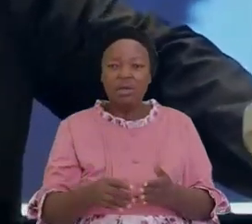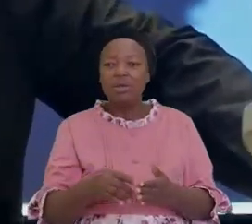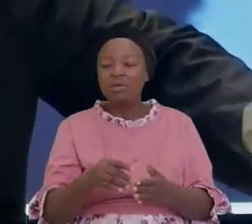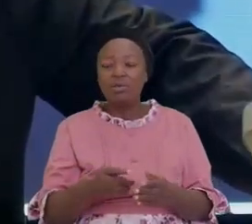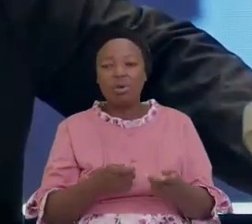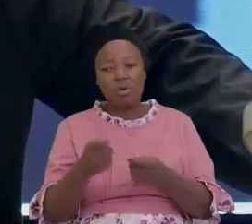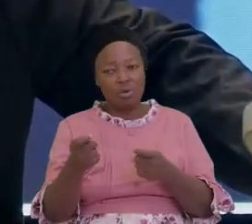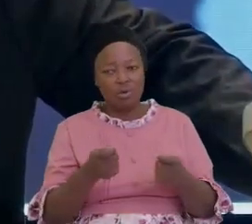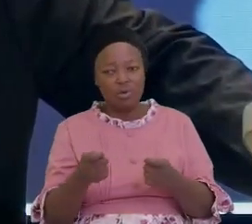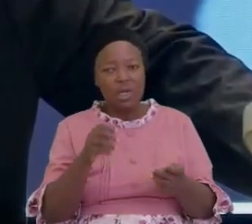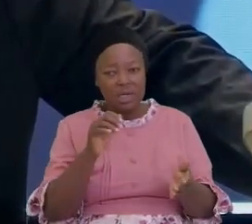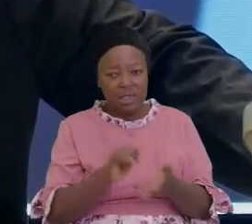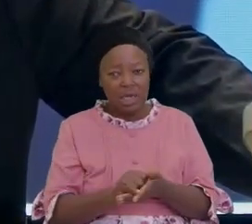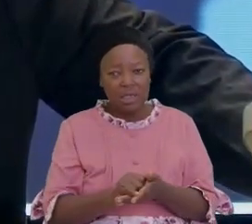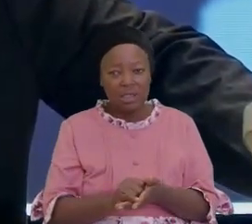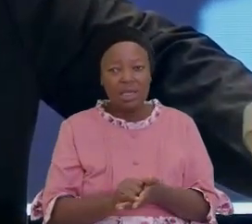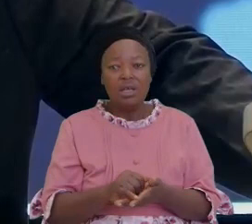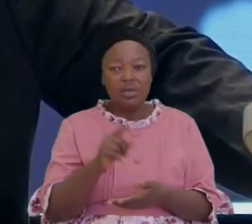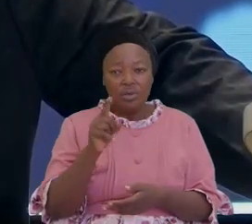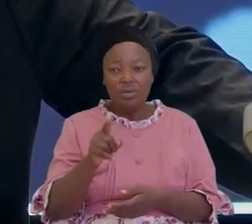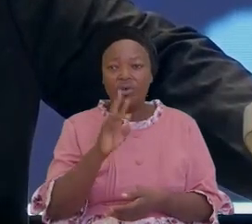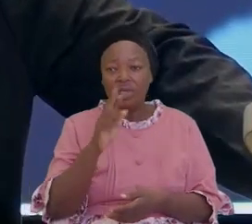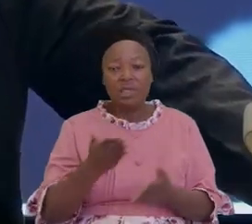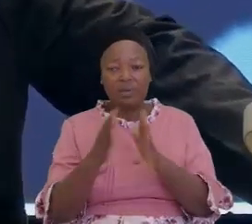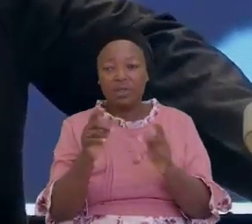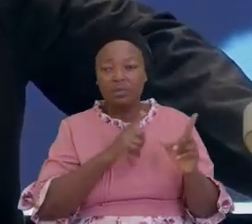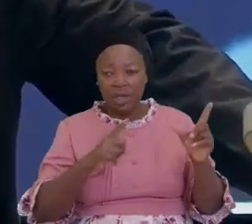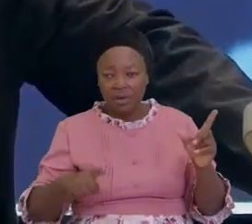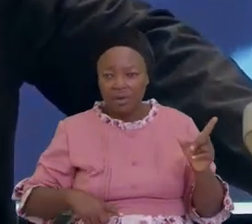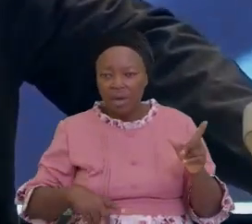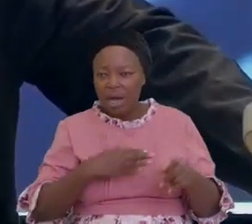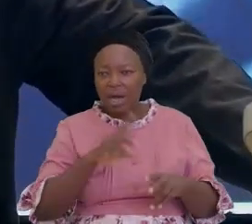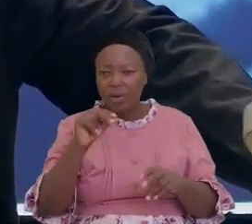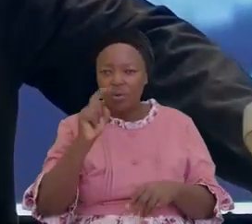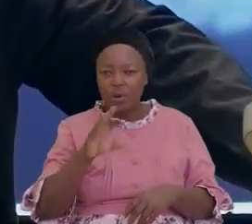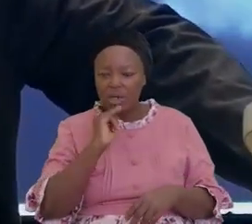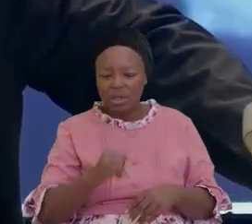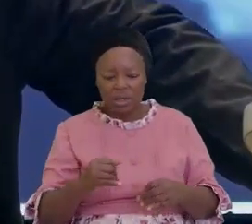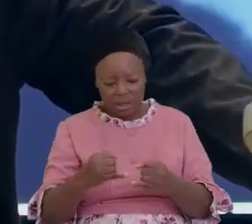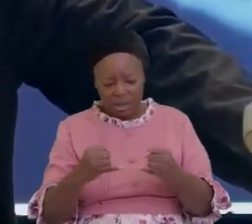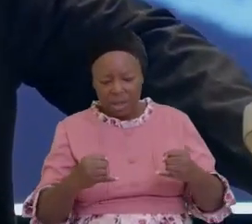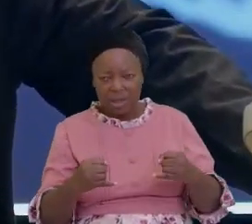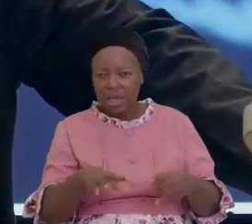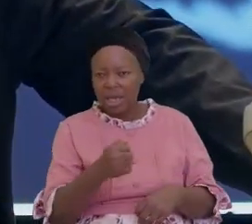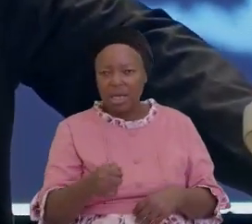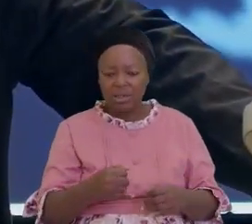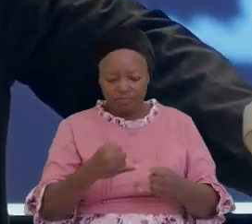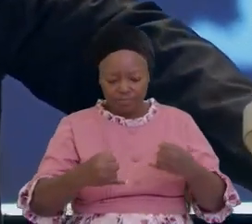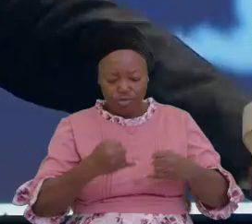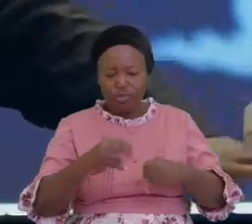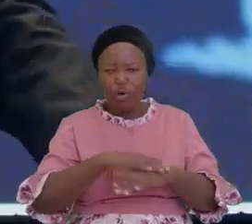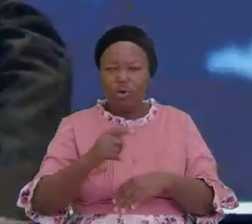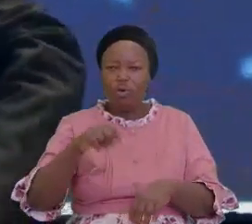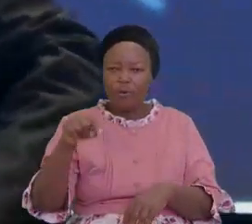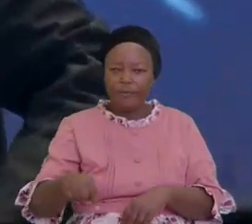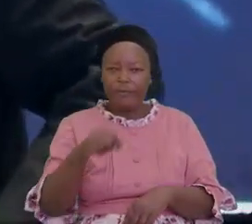That you are the servant of the Lord. And nobody is tying any rope on your feet. That